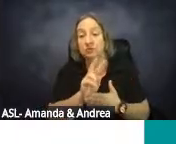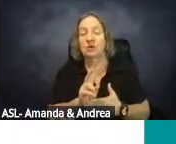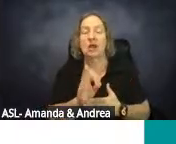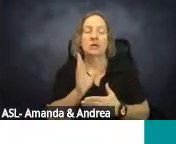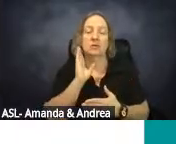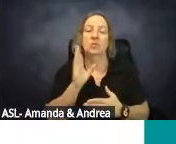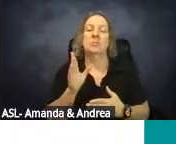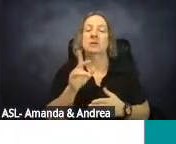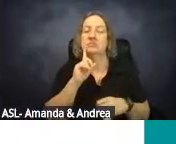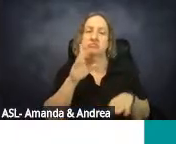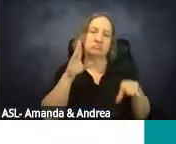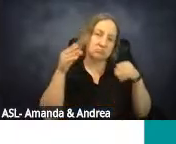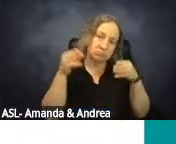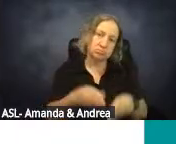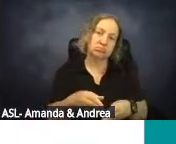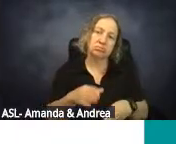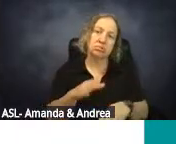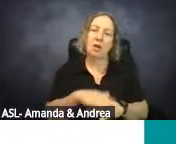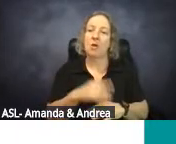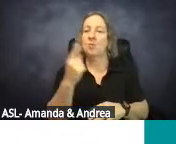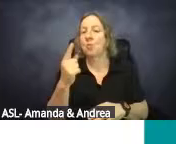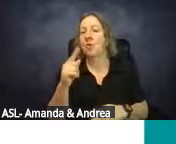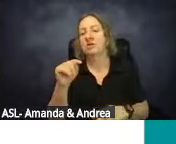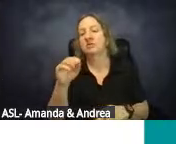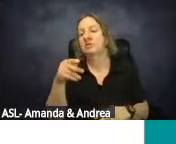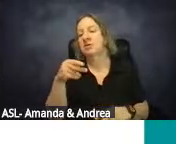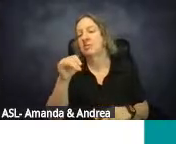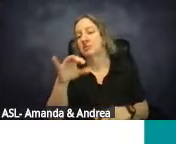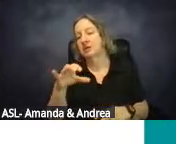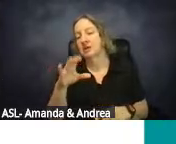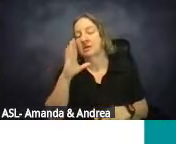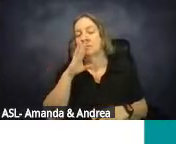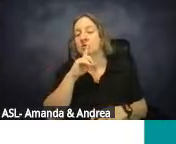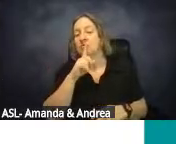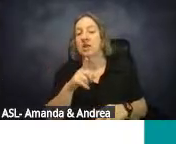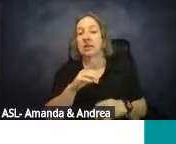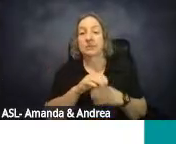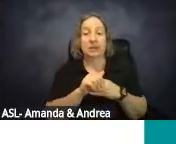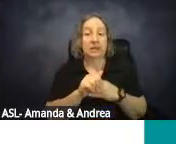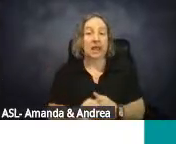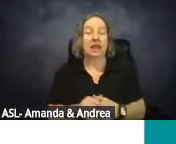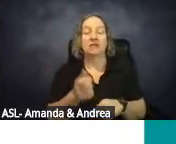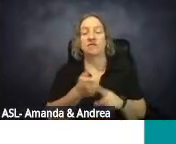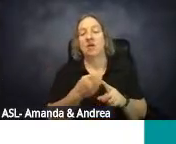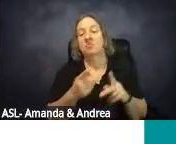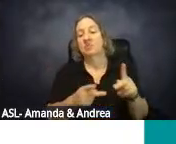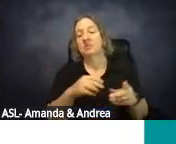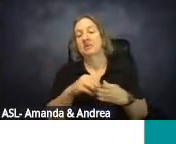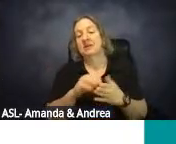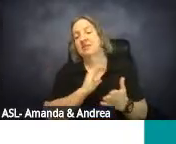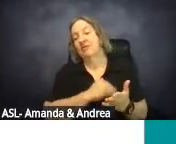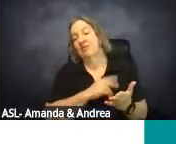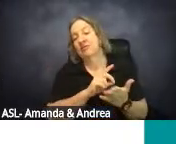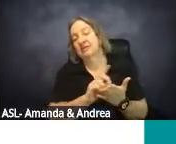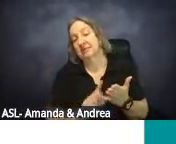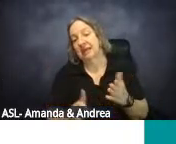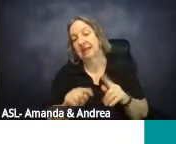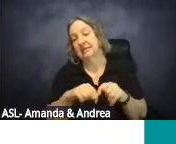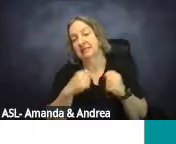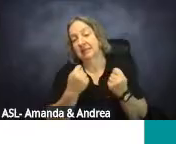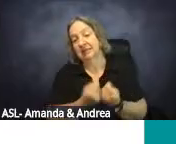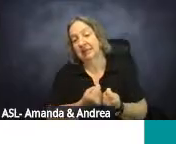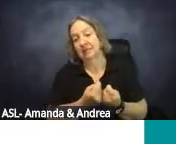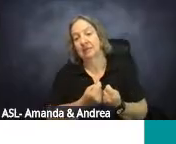very focused on this one topic. It will really be led by members of our design team who